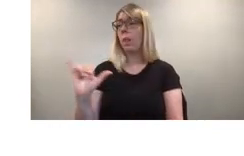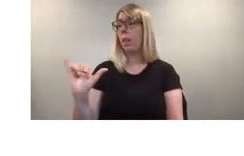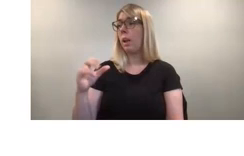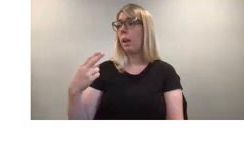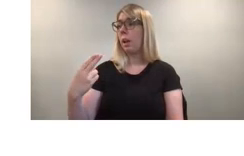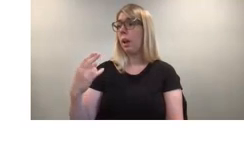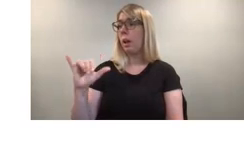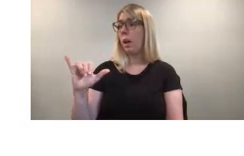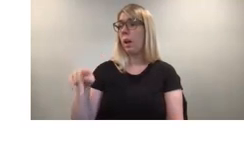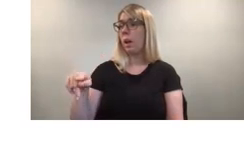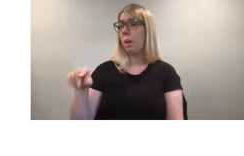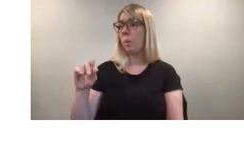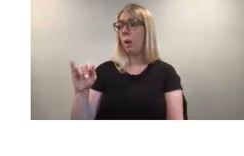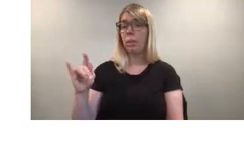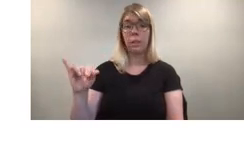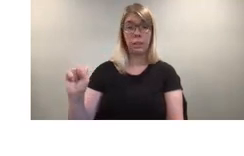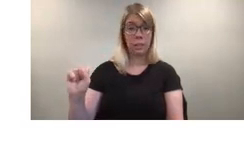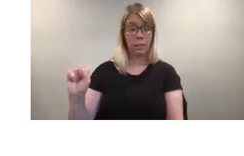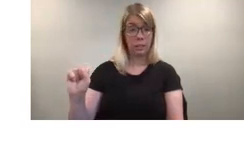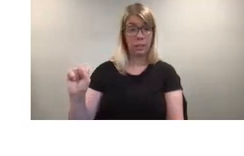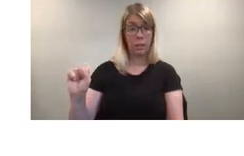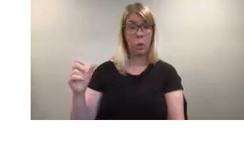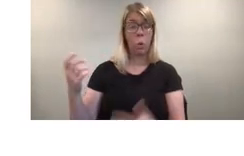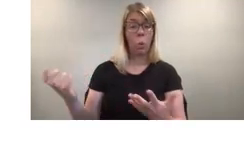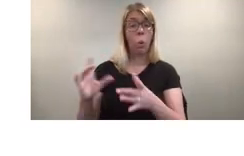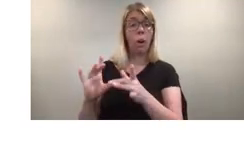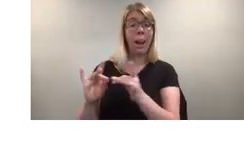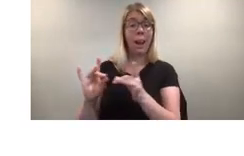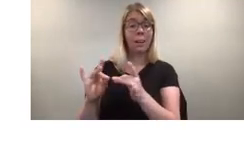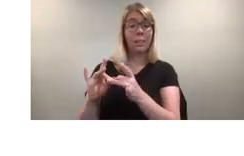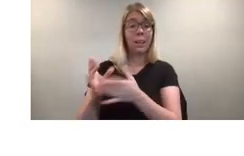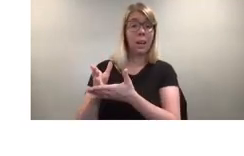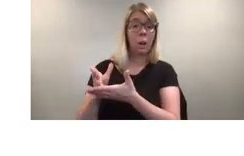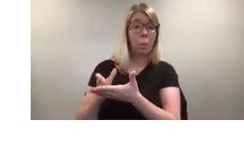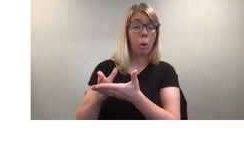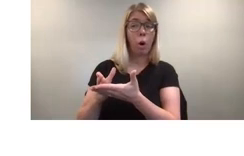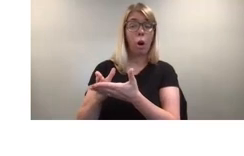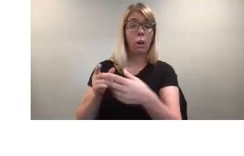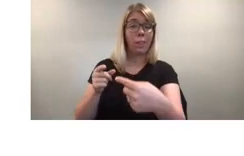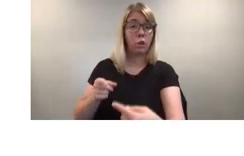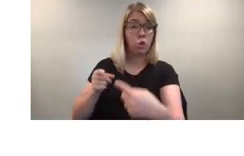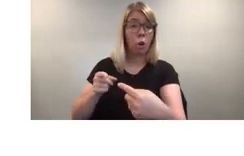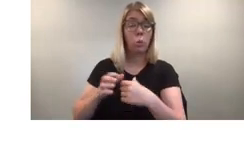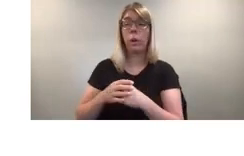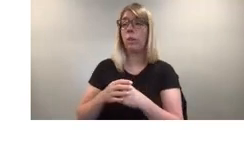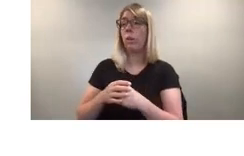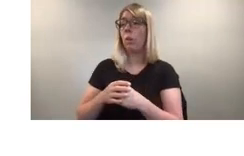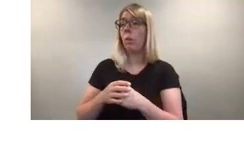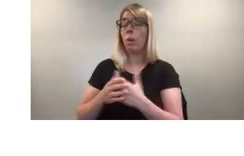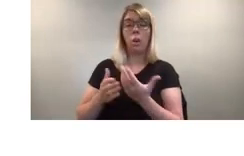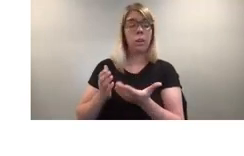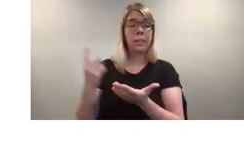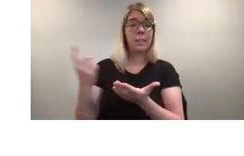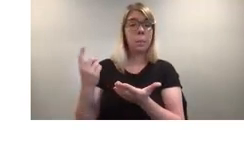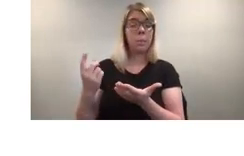directly in their assigned reading, and students could annotate a portion that they might have struggled with or a portion that they really found